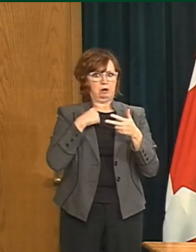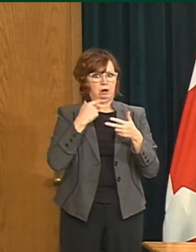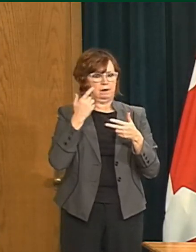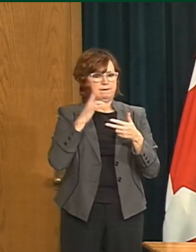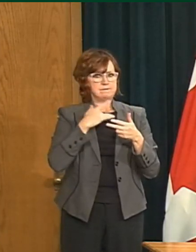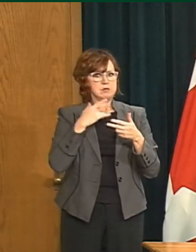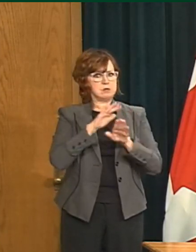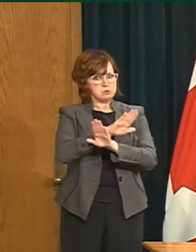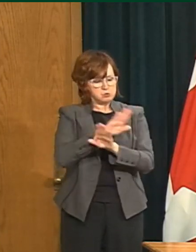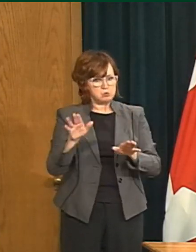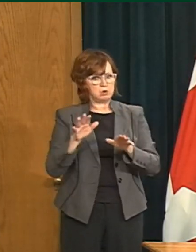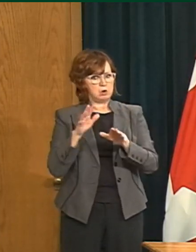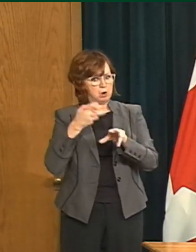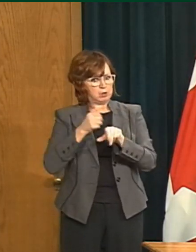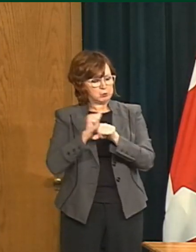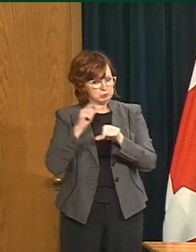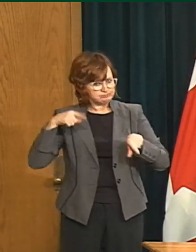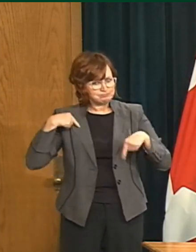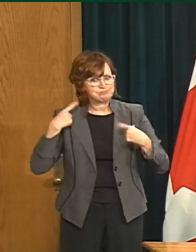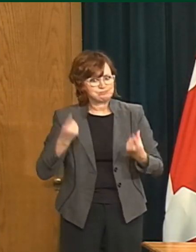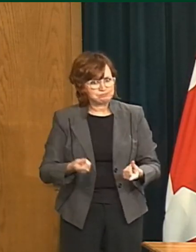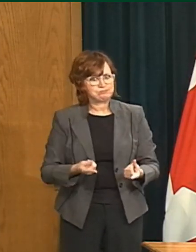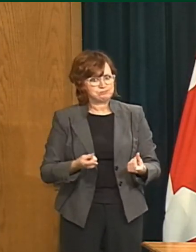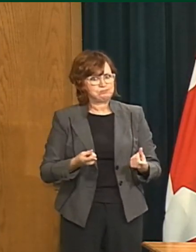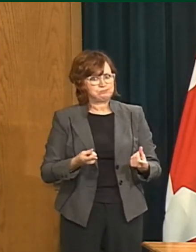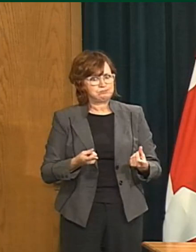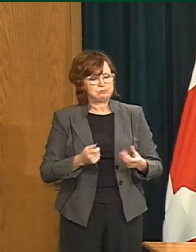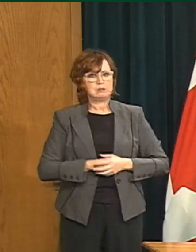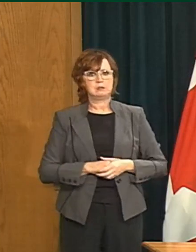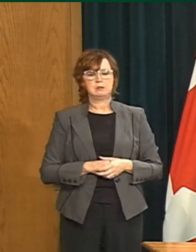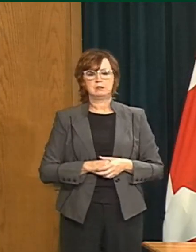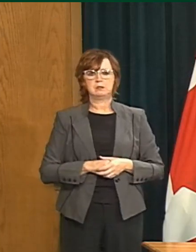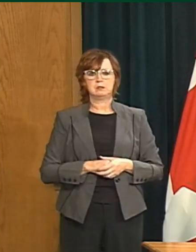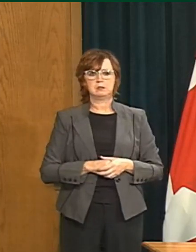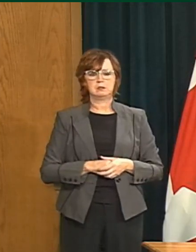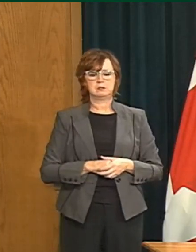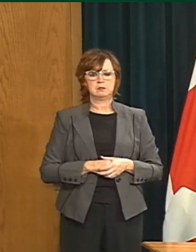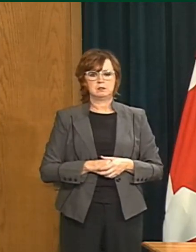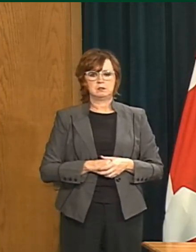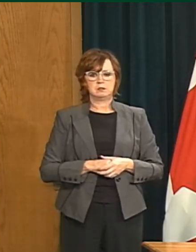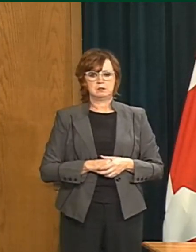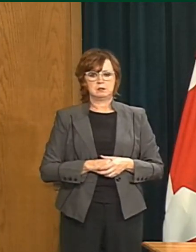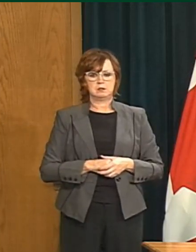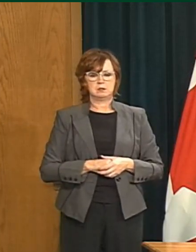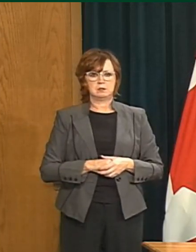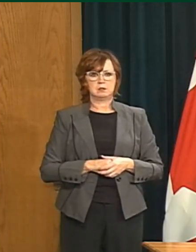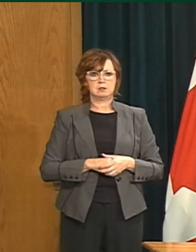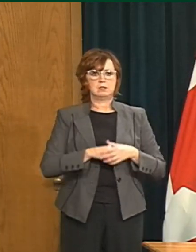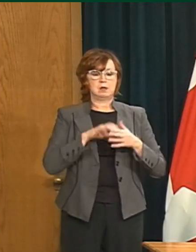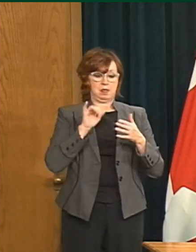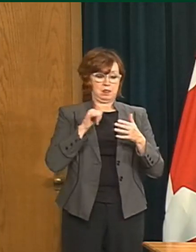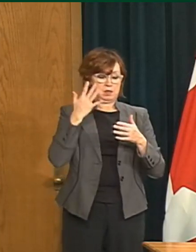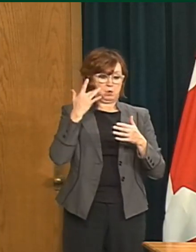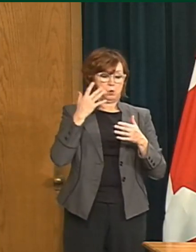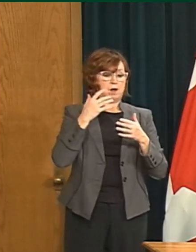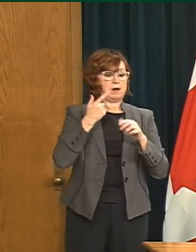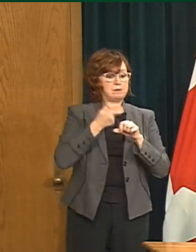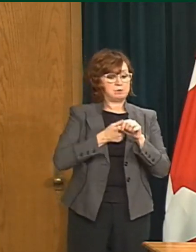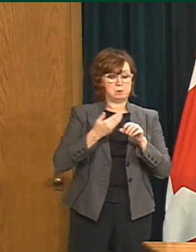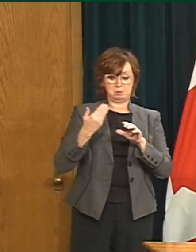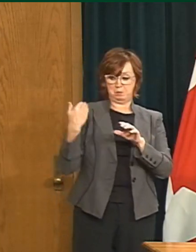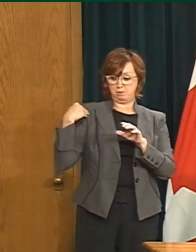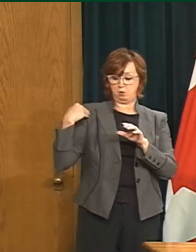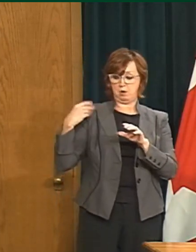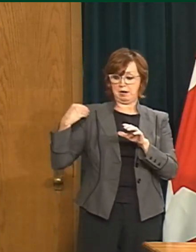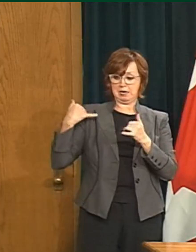cases, but the rates of cases that are coming off on the backside. So we're happy